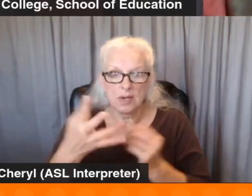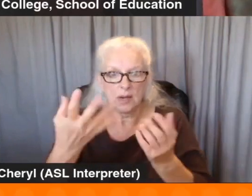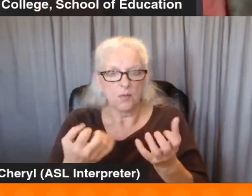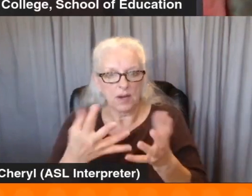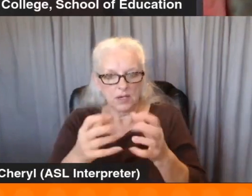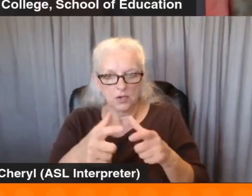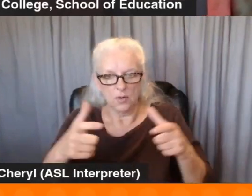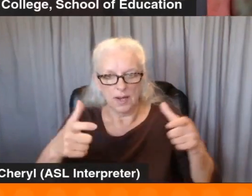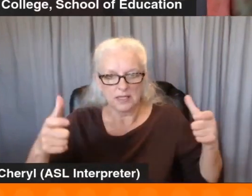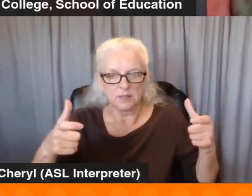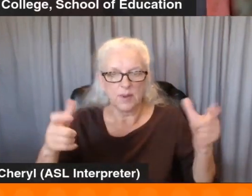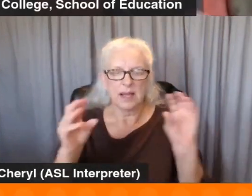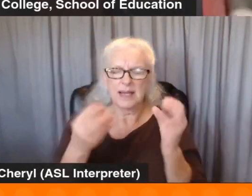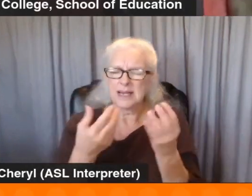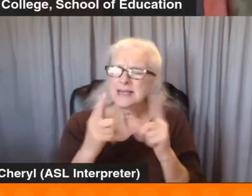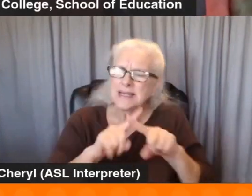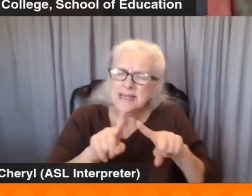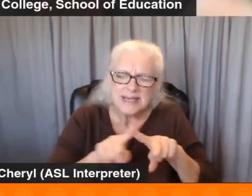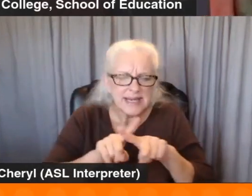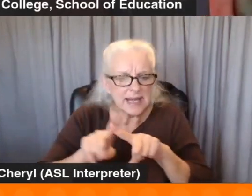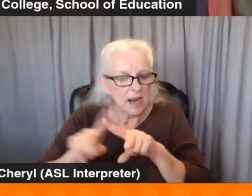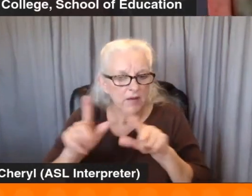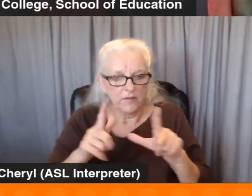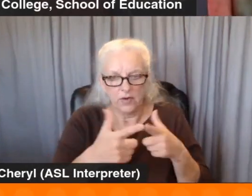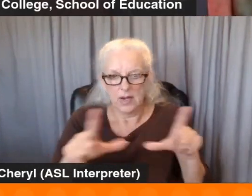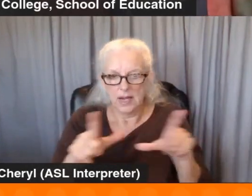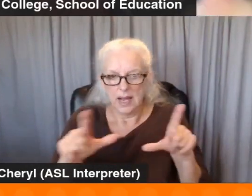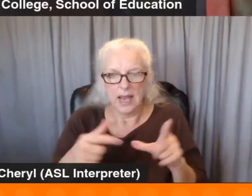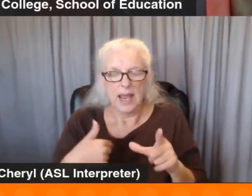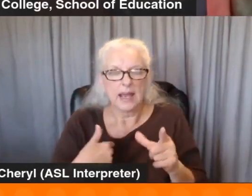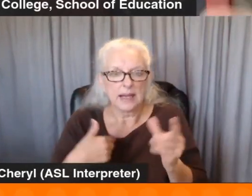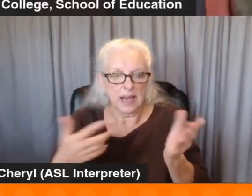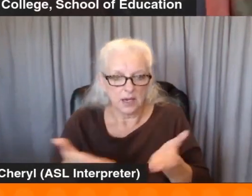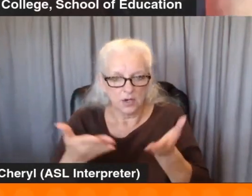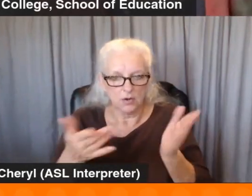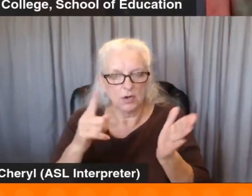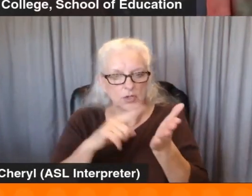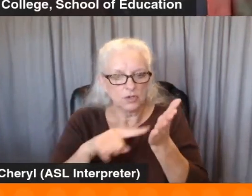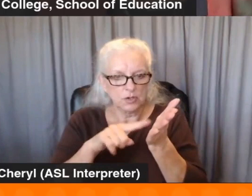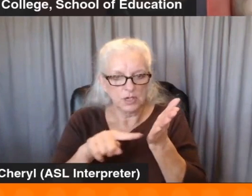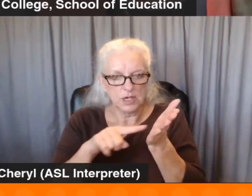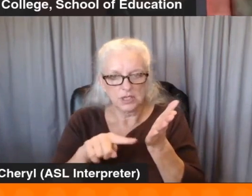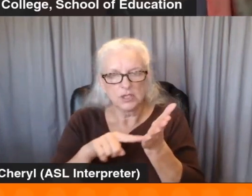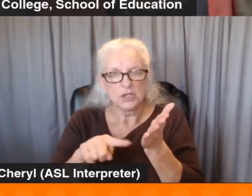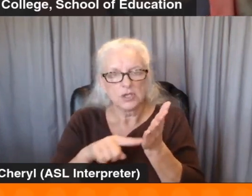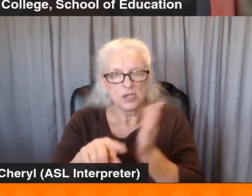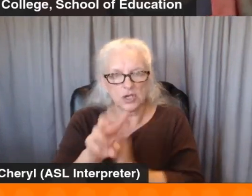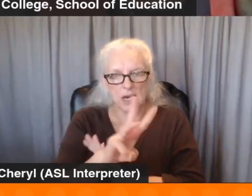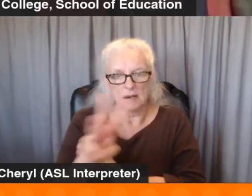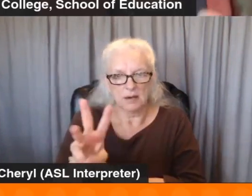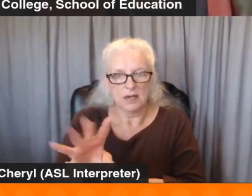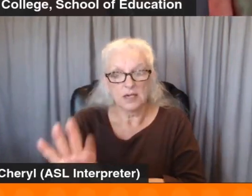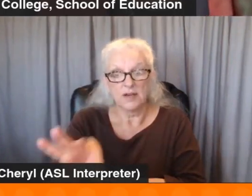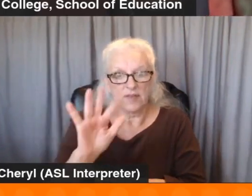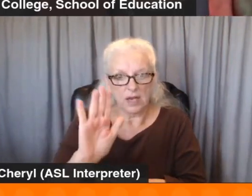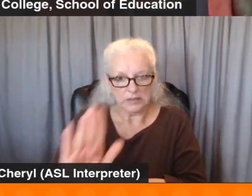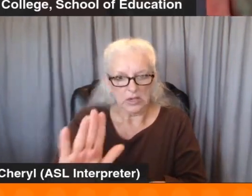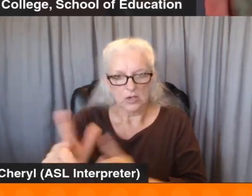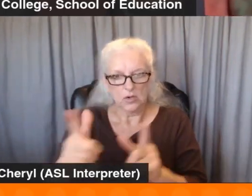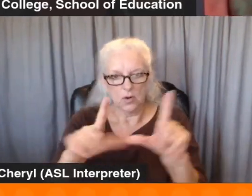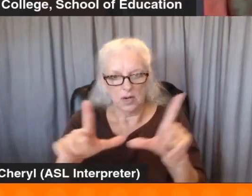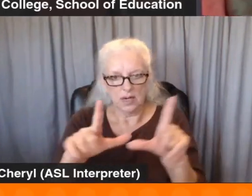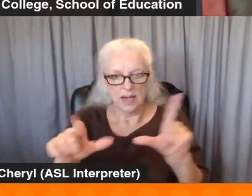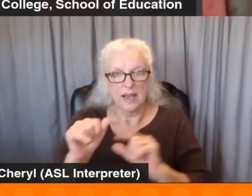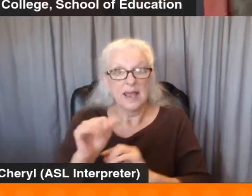into many, many multiple languages. And I encourage you to keep checking the website, because as the months go by, you'll find new languages. And if you're interested